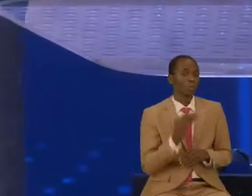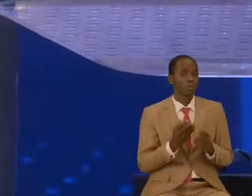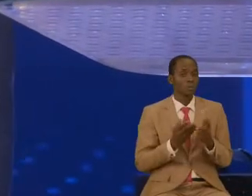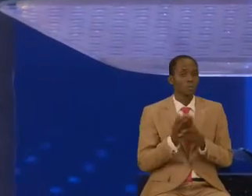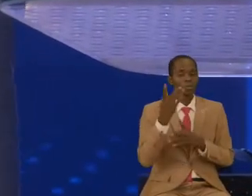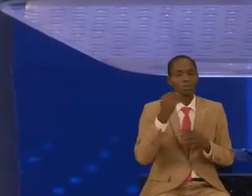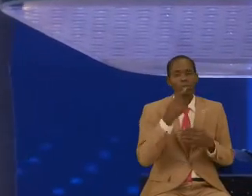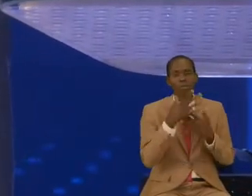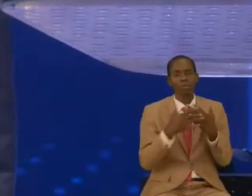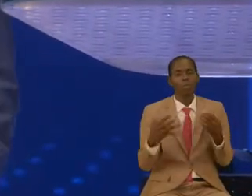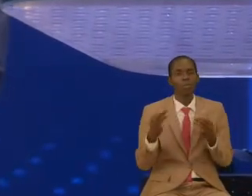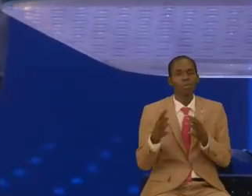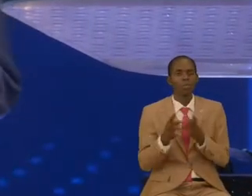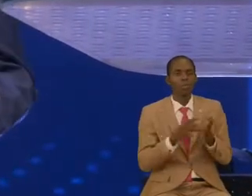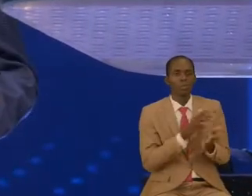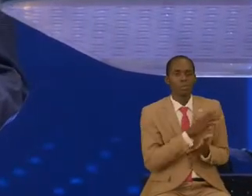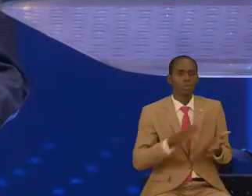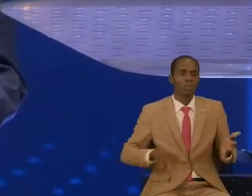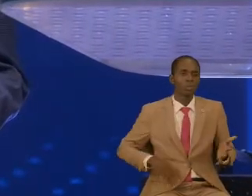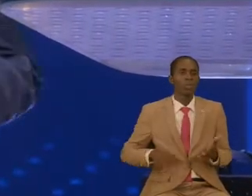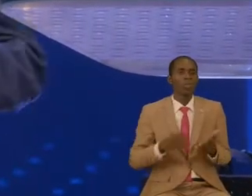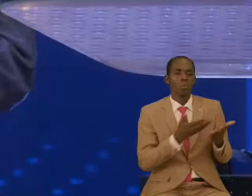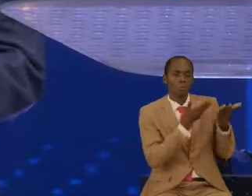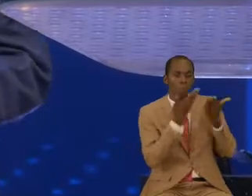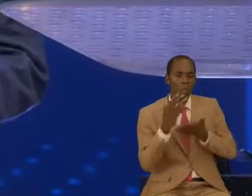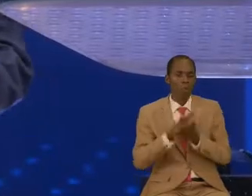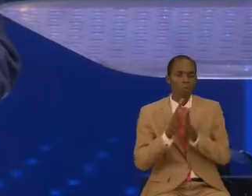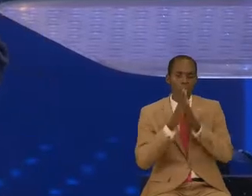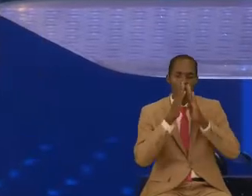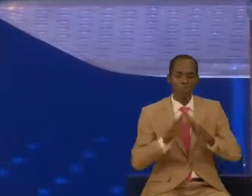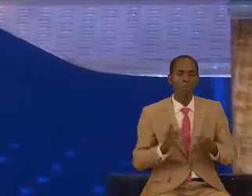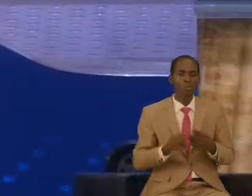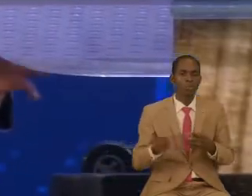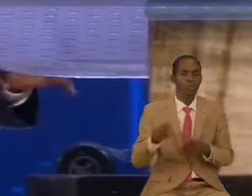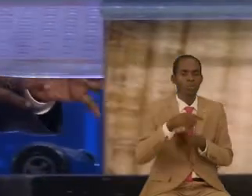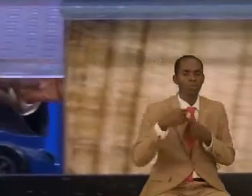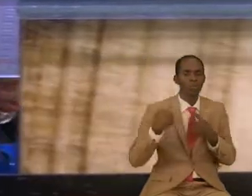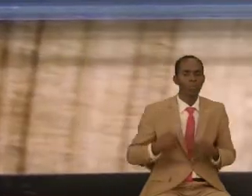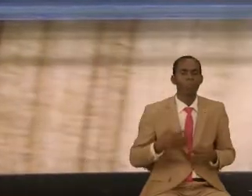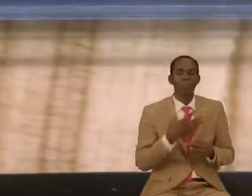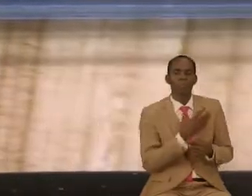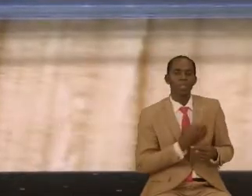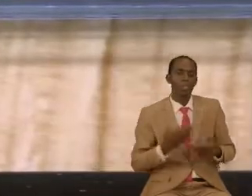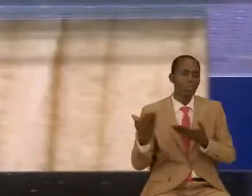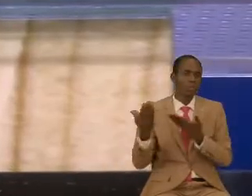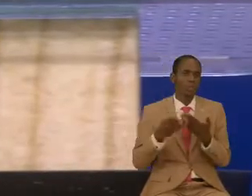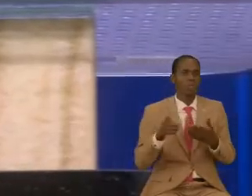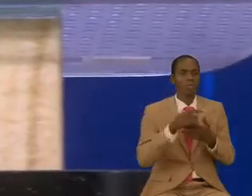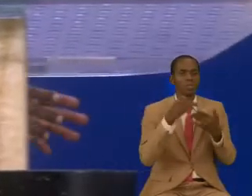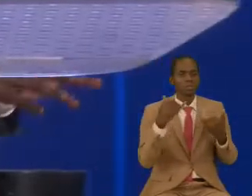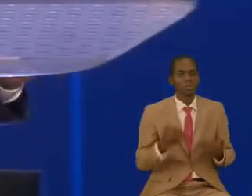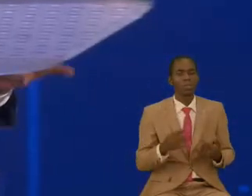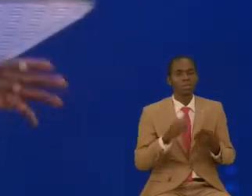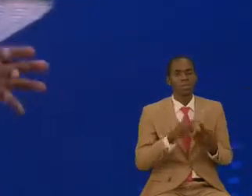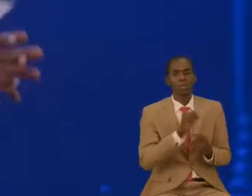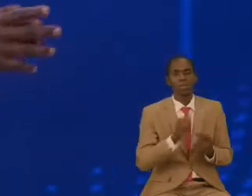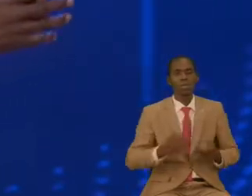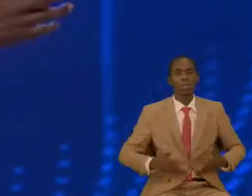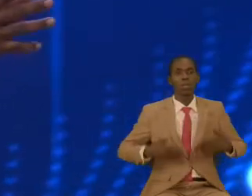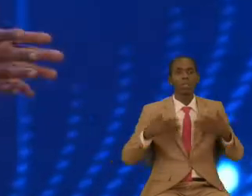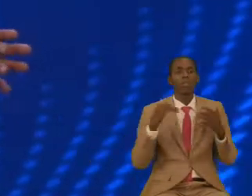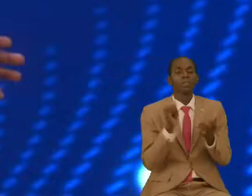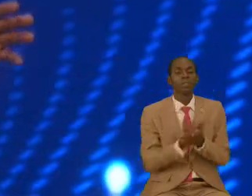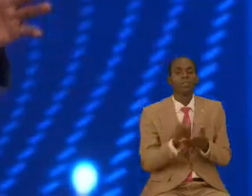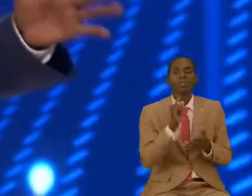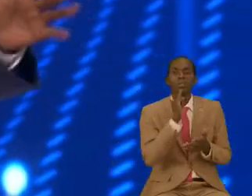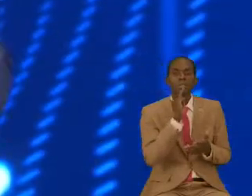Lord Jesus Christ, brought peace to their heart and brought them now to a life that is lived